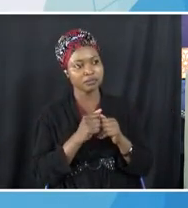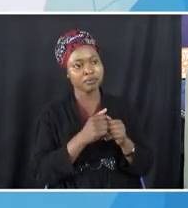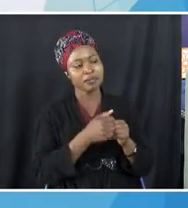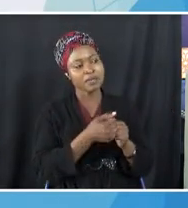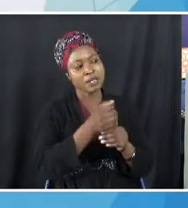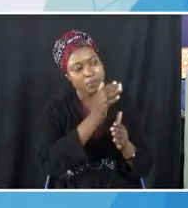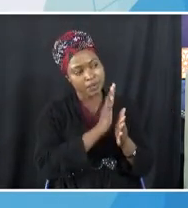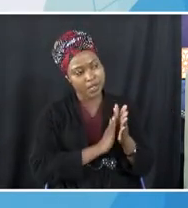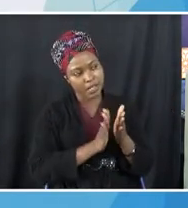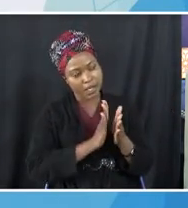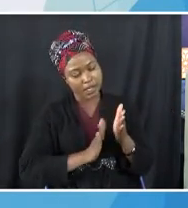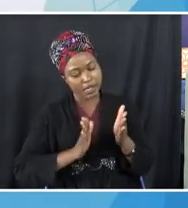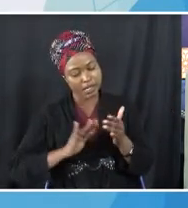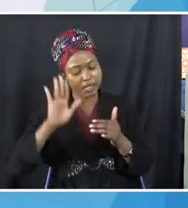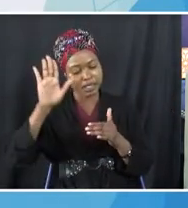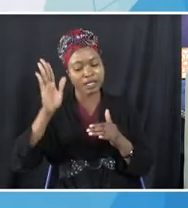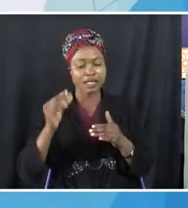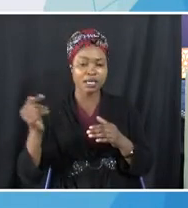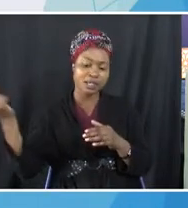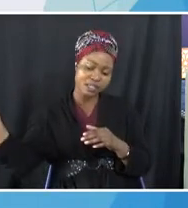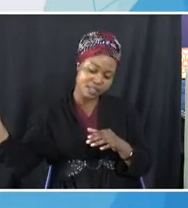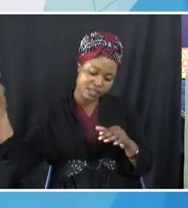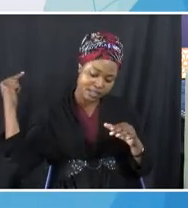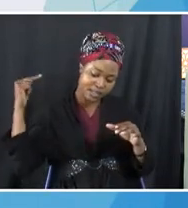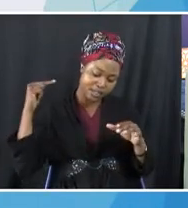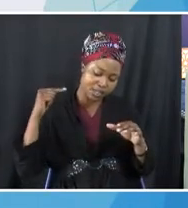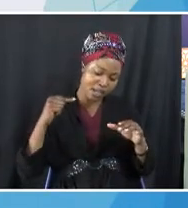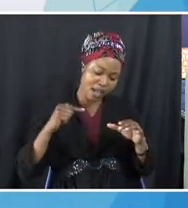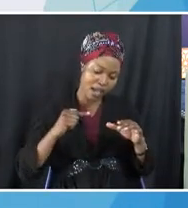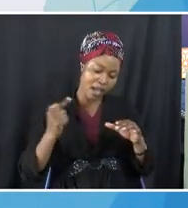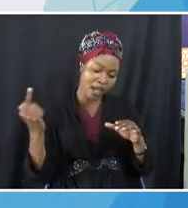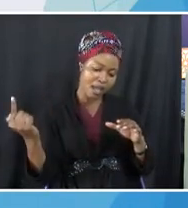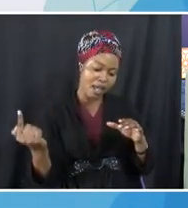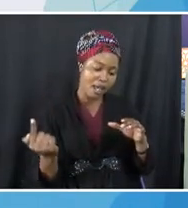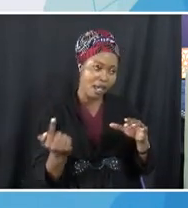unfold, preparing his